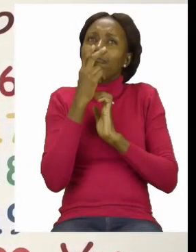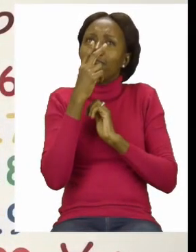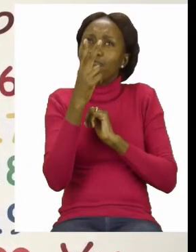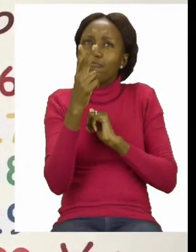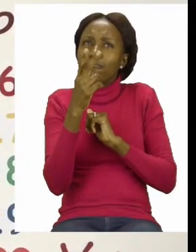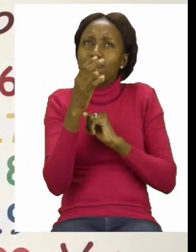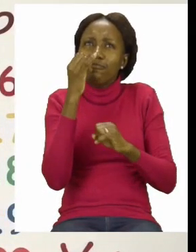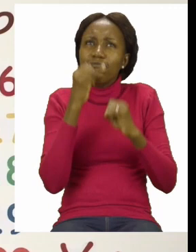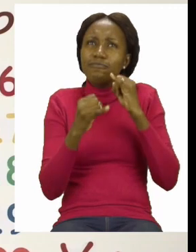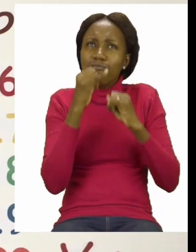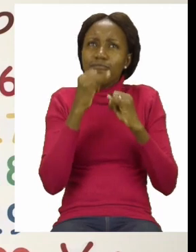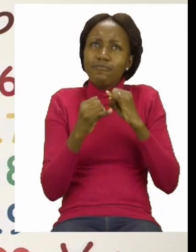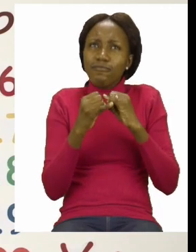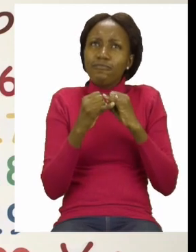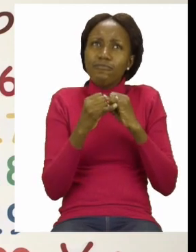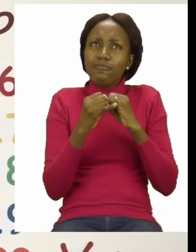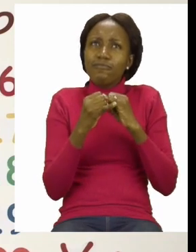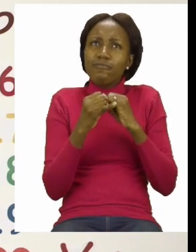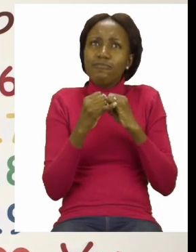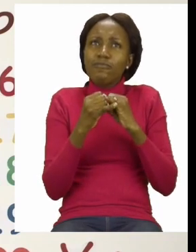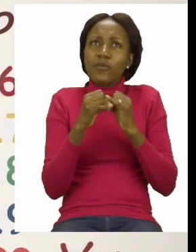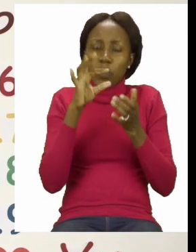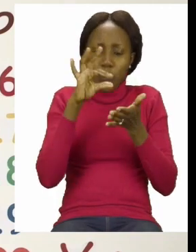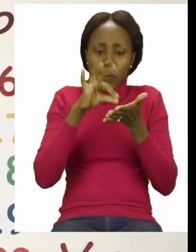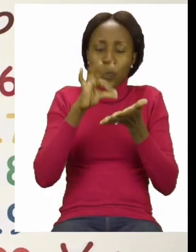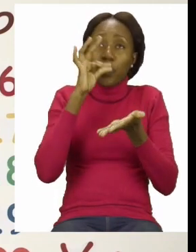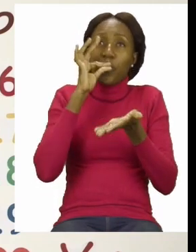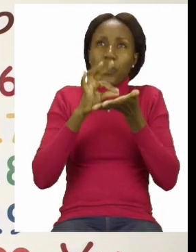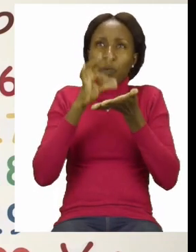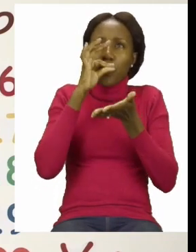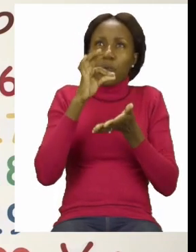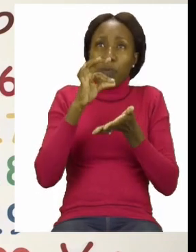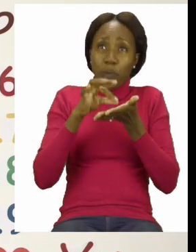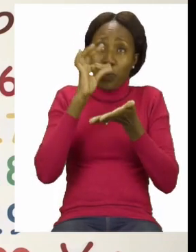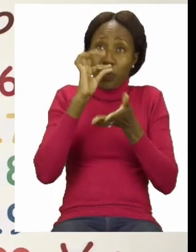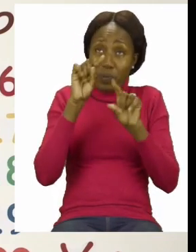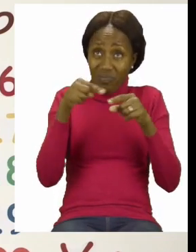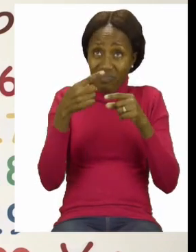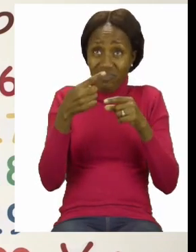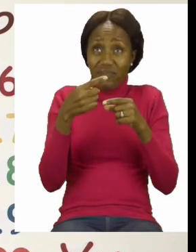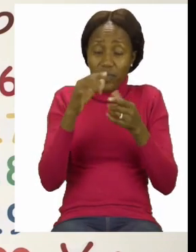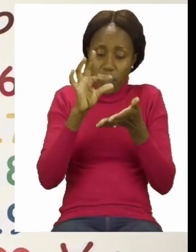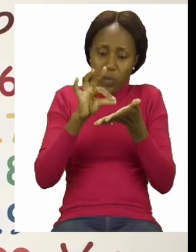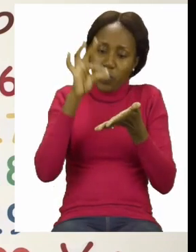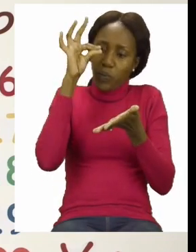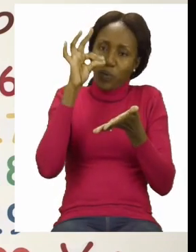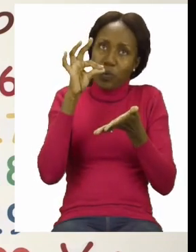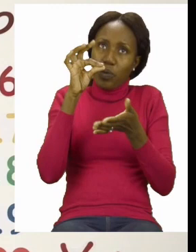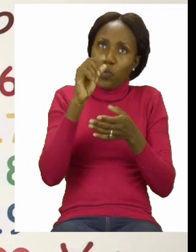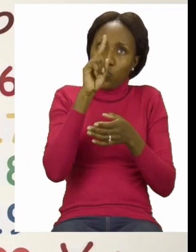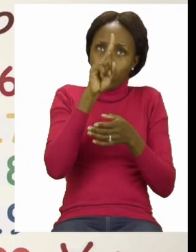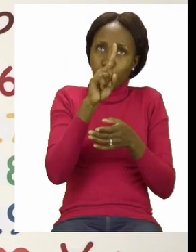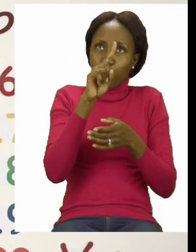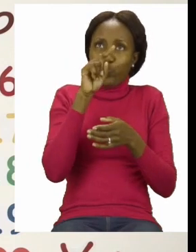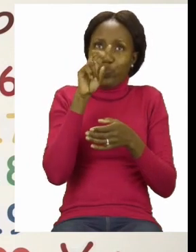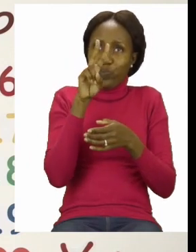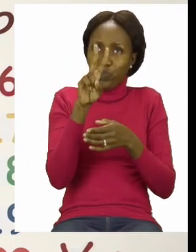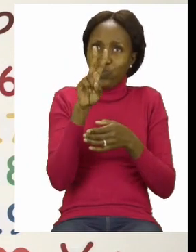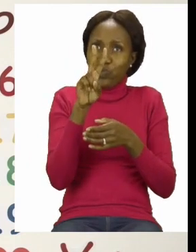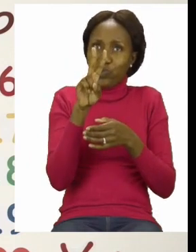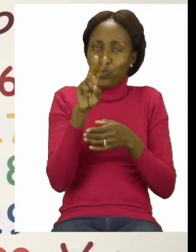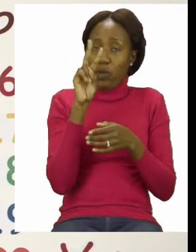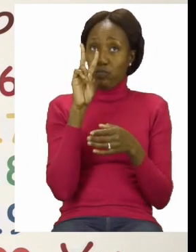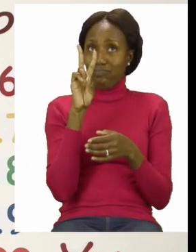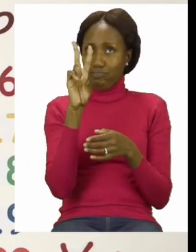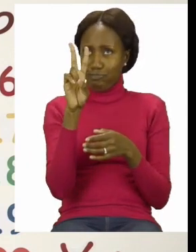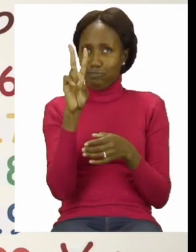one has tea bags. First, we're going to count the tea bags. We have 1, 2 tea